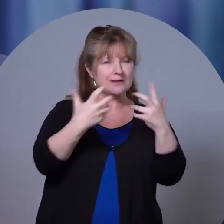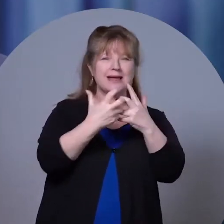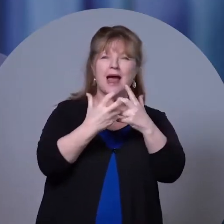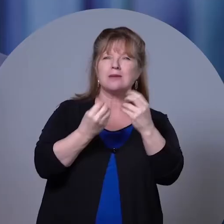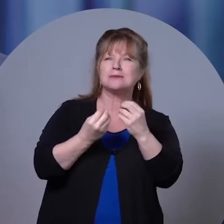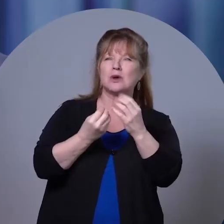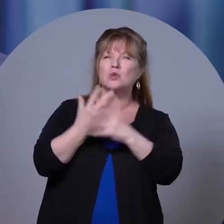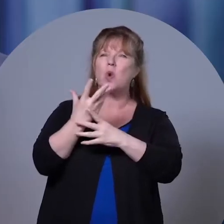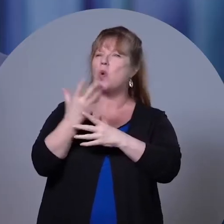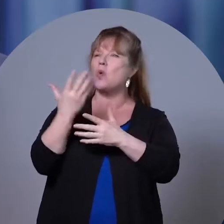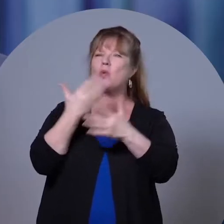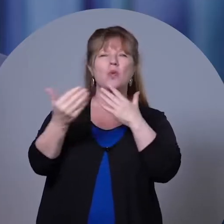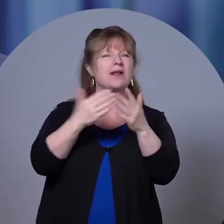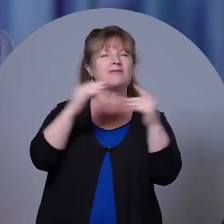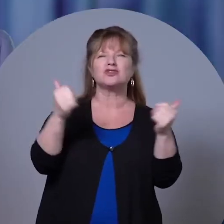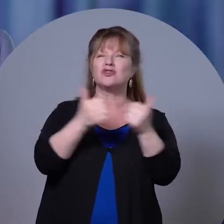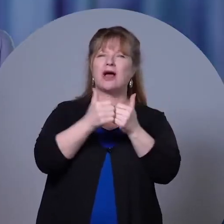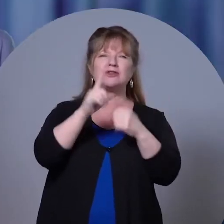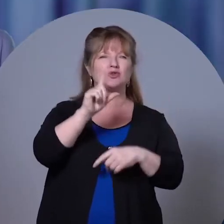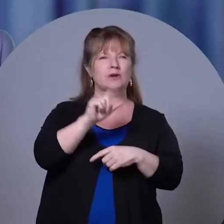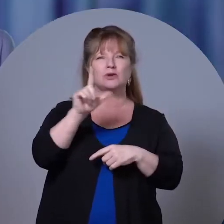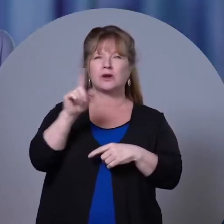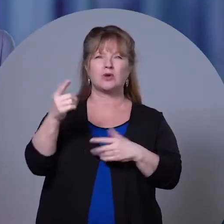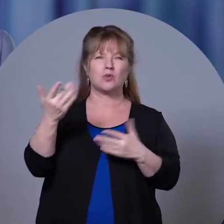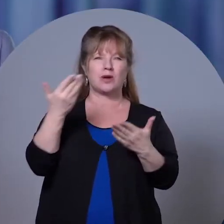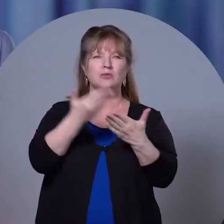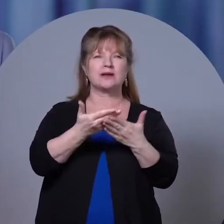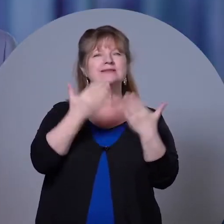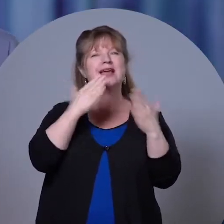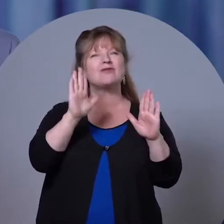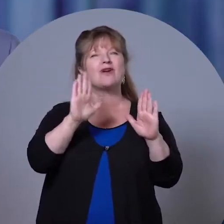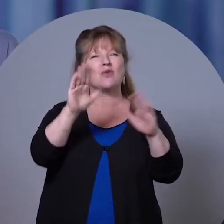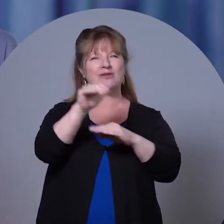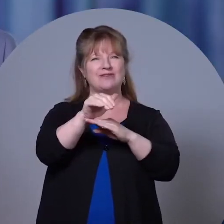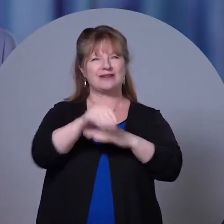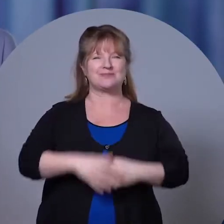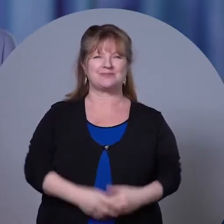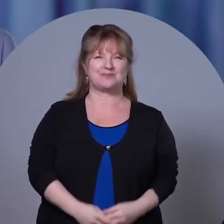challenges the year 2021 brings. Thank you and have a good evening.